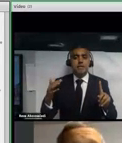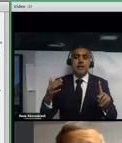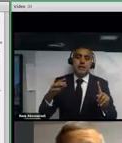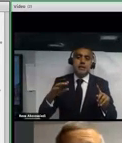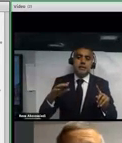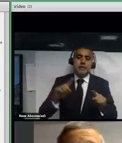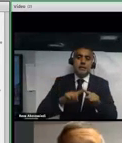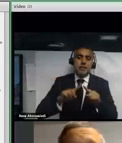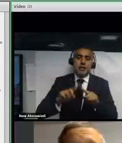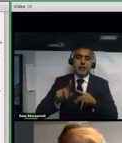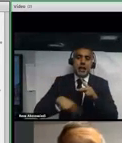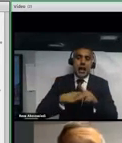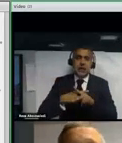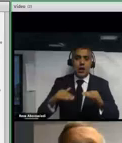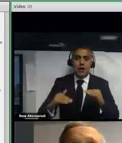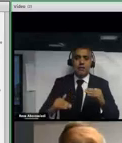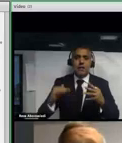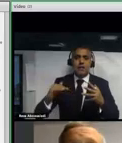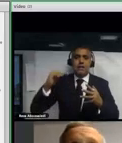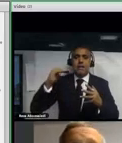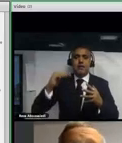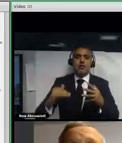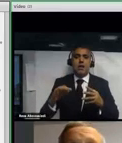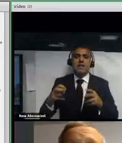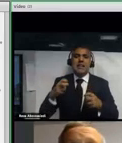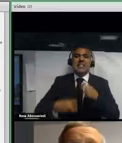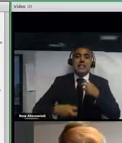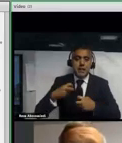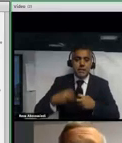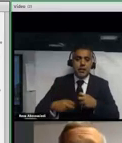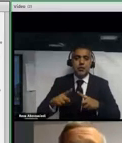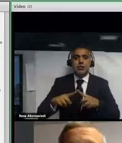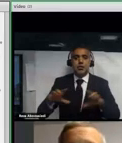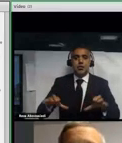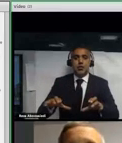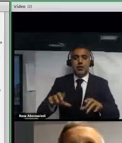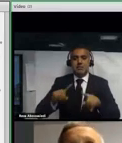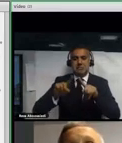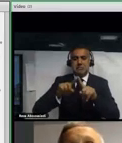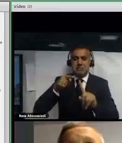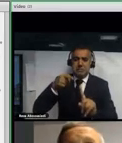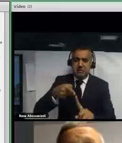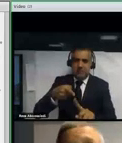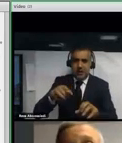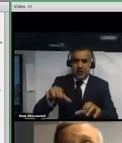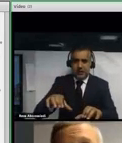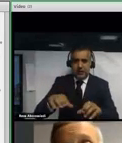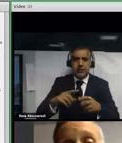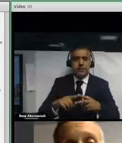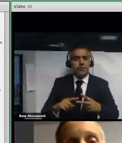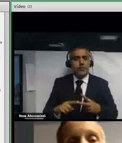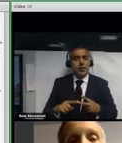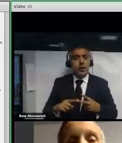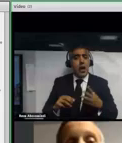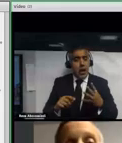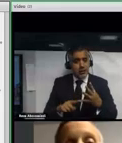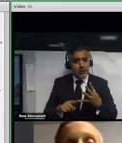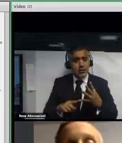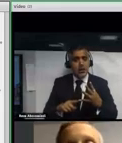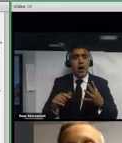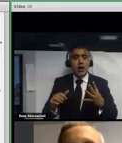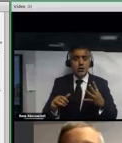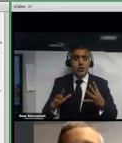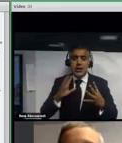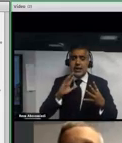levels of impairment or extremely different levels of difficulty doing various activities. And most important, it's